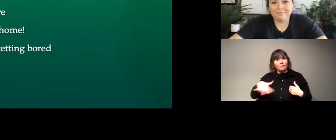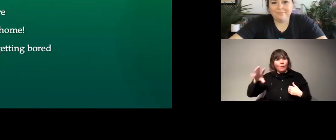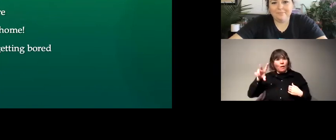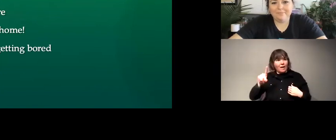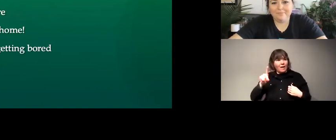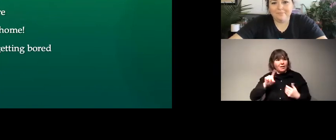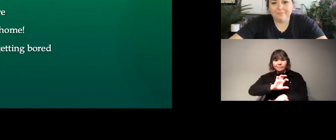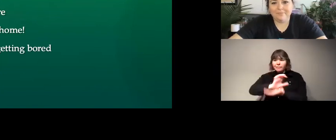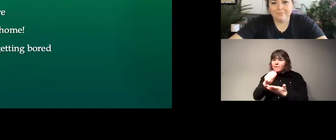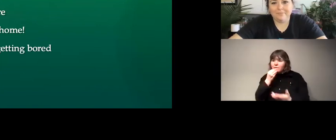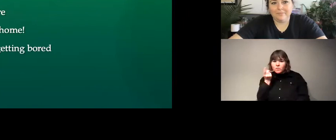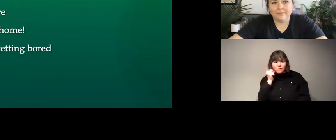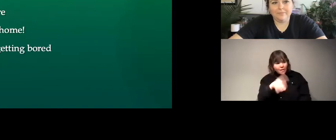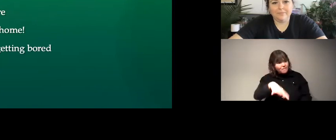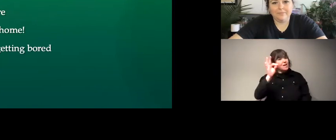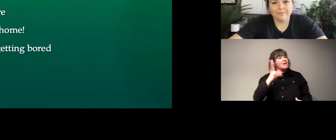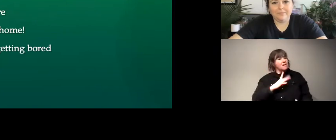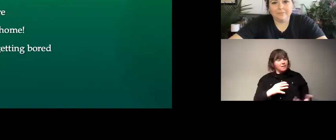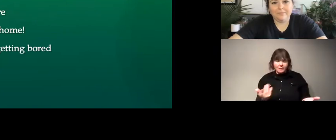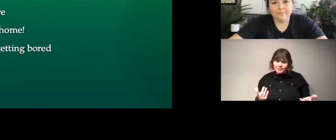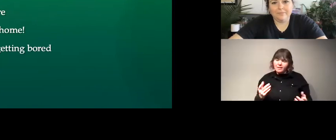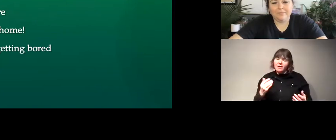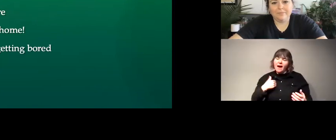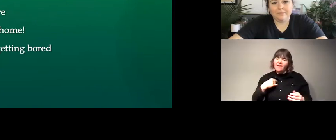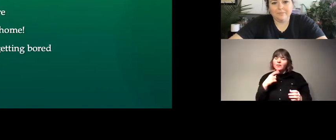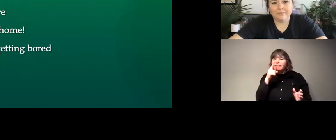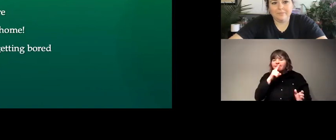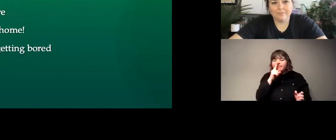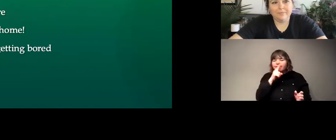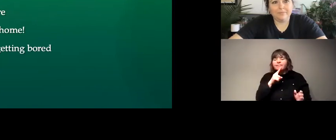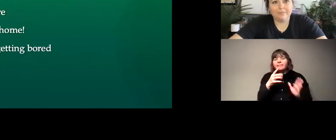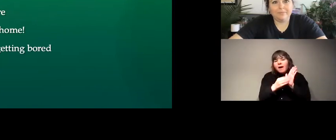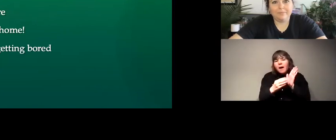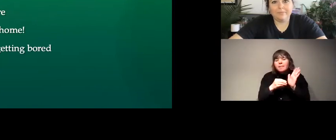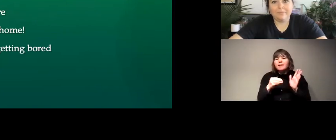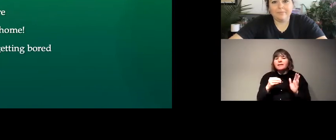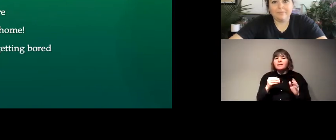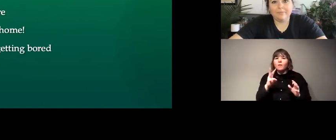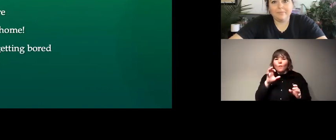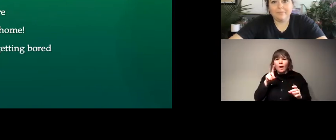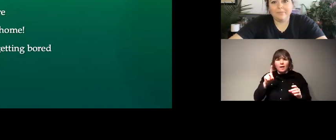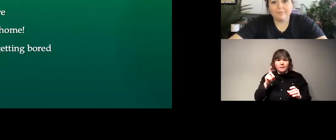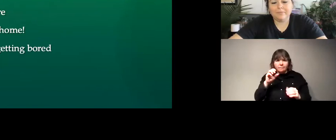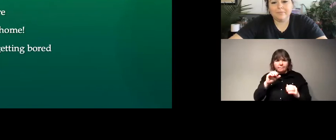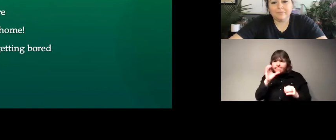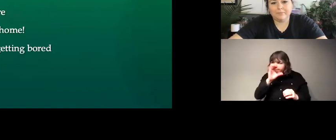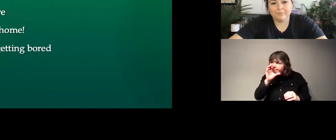in the wild. So we have to stimulate, or we have to simulate or copy what they would be experiencing in the